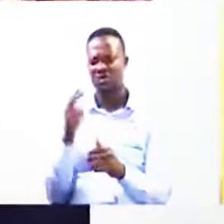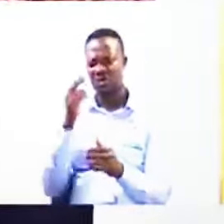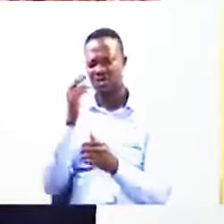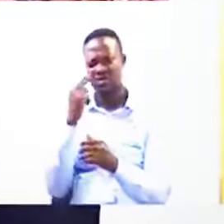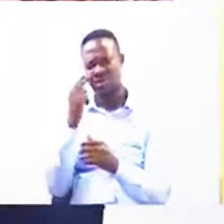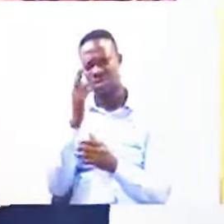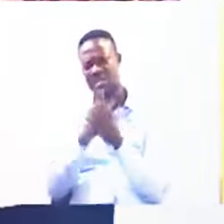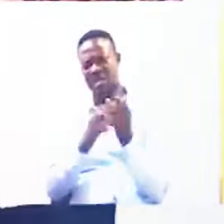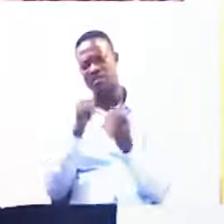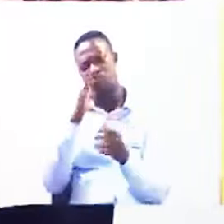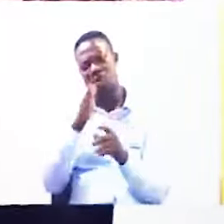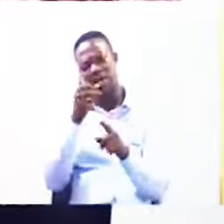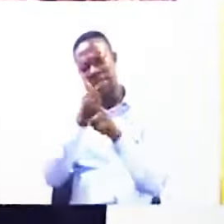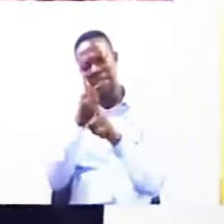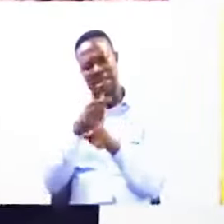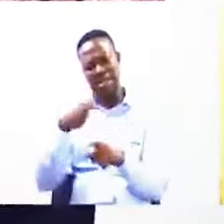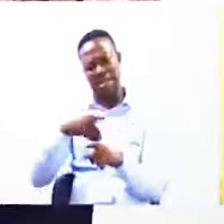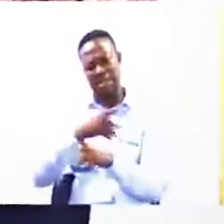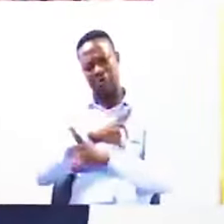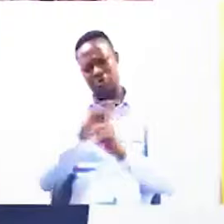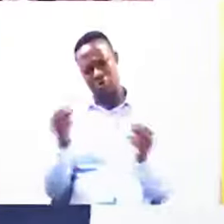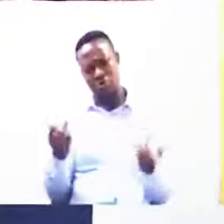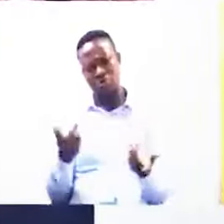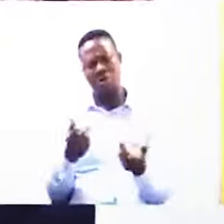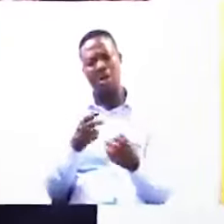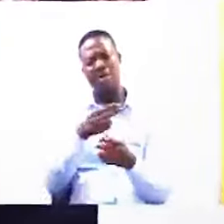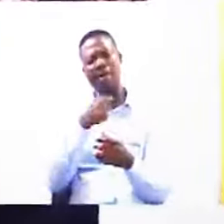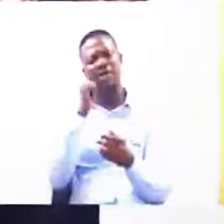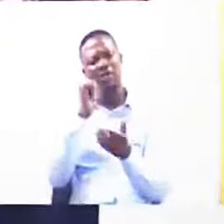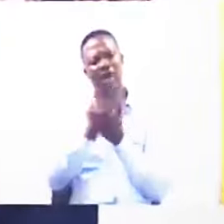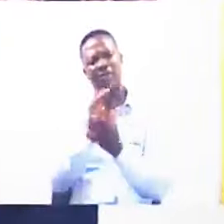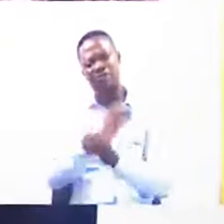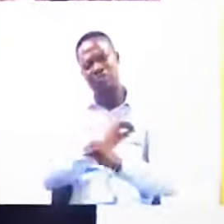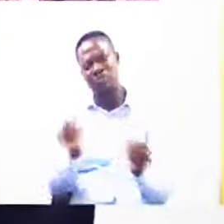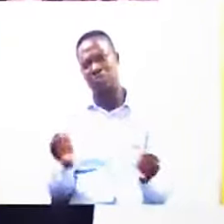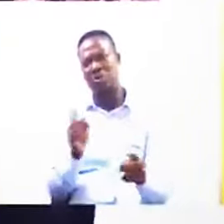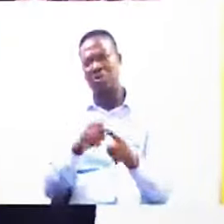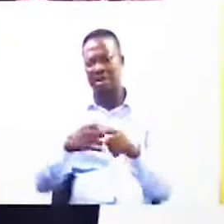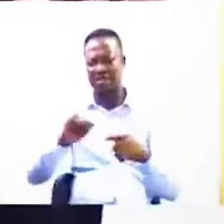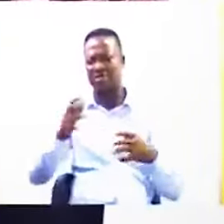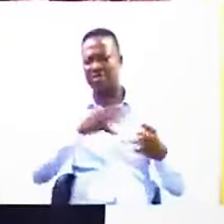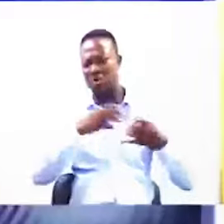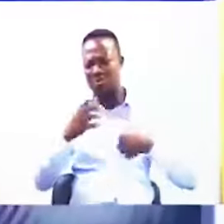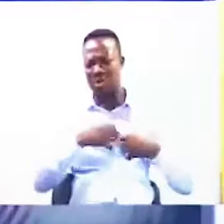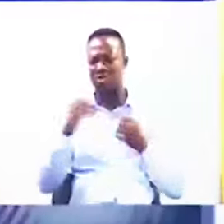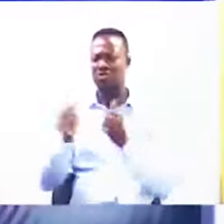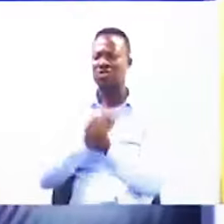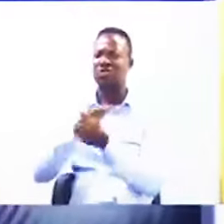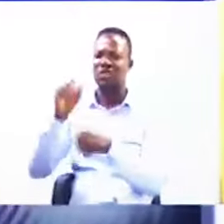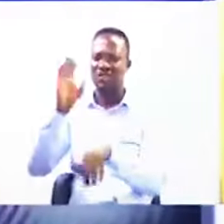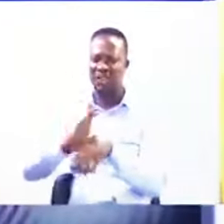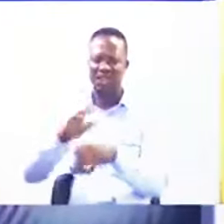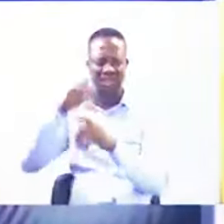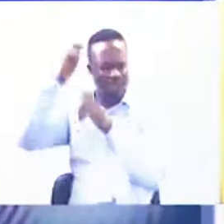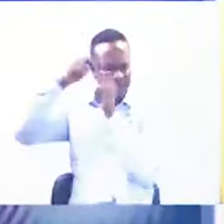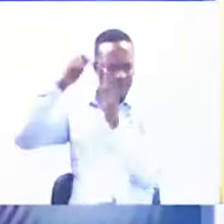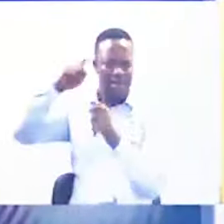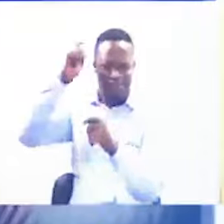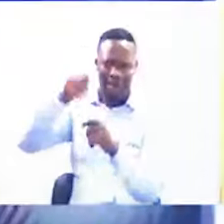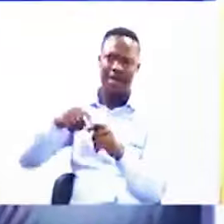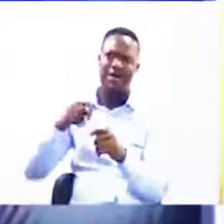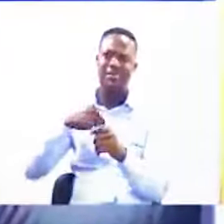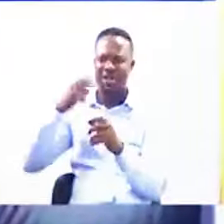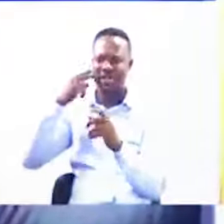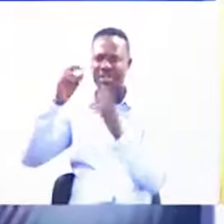deaconess, she's not suffering mommy, always saying that we are spoiling the church and this, you need to cover your hair. I've seen